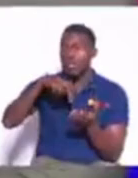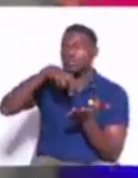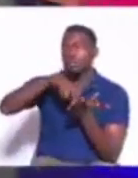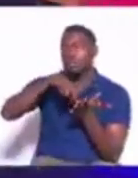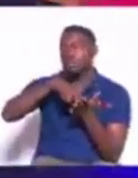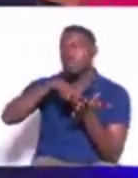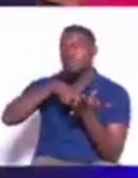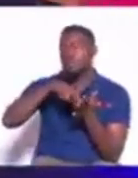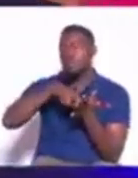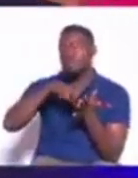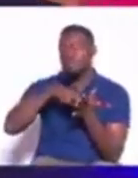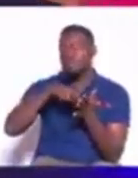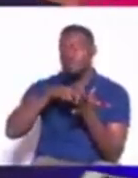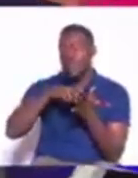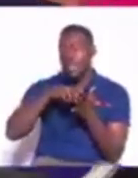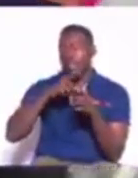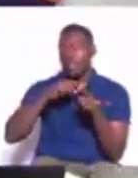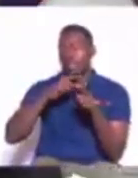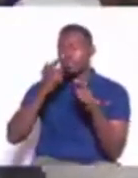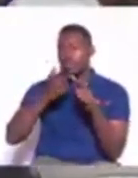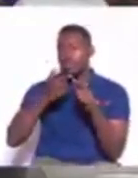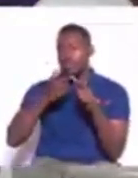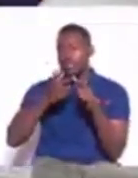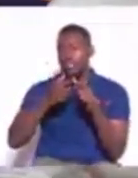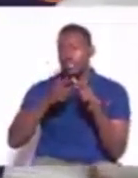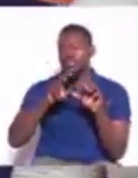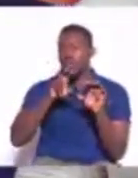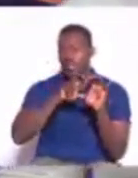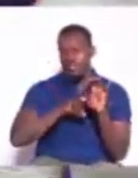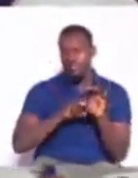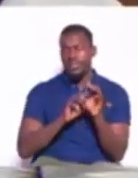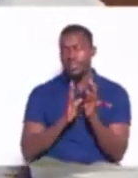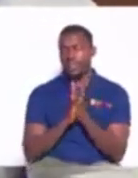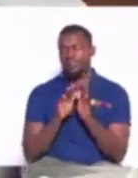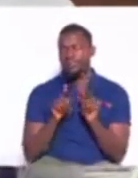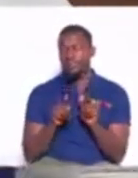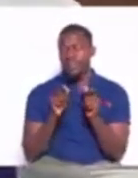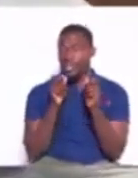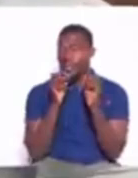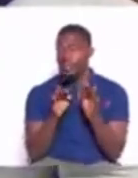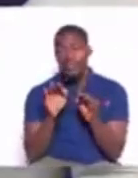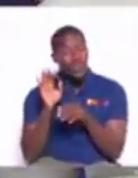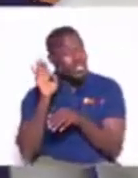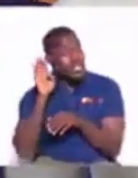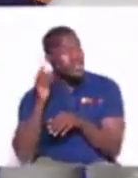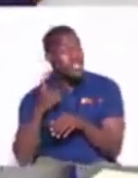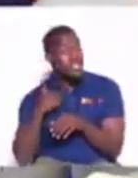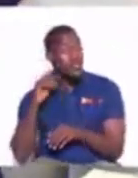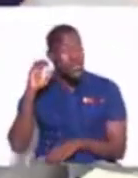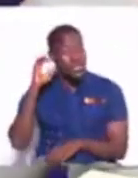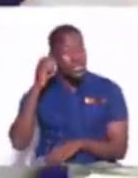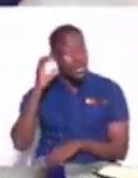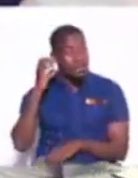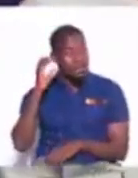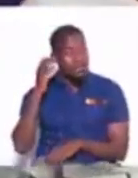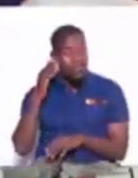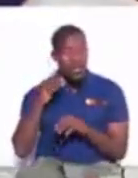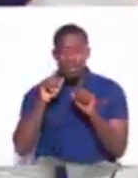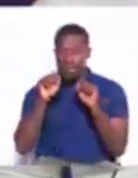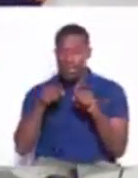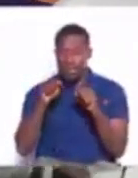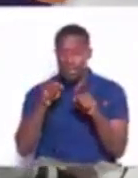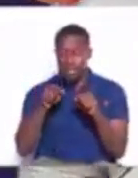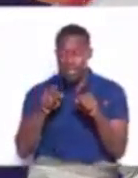You can join in this prayer. If you're listening on the radio, pull your car to the side of the road and make this commitment. And when